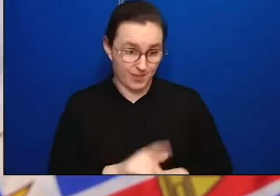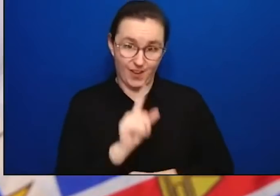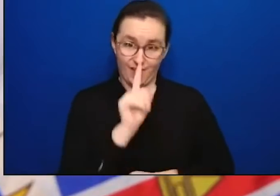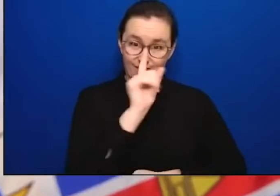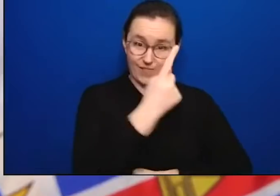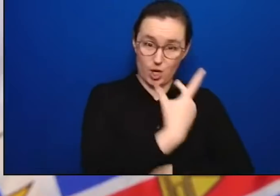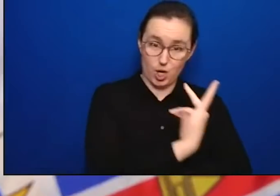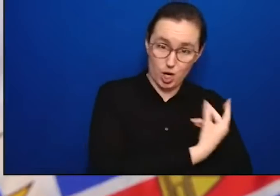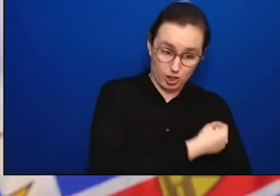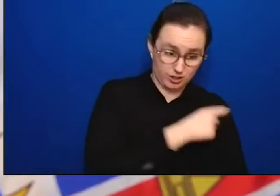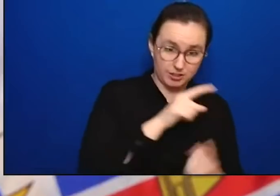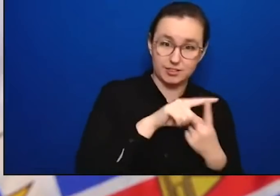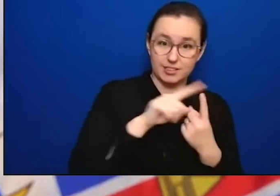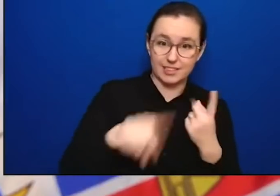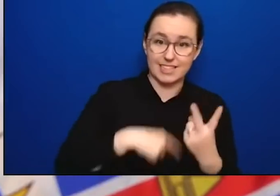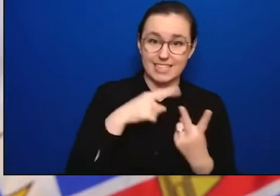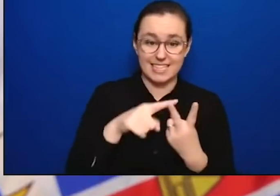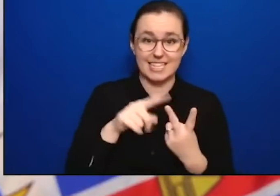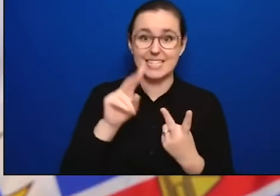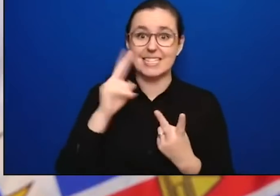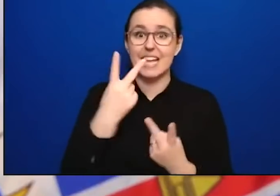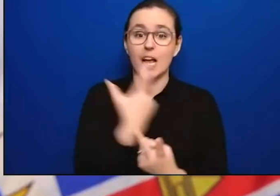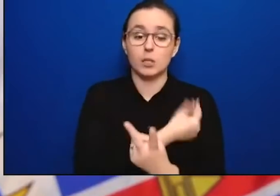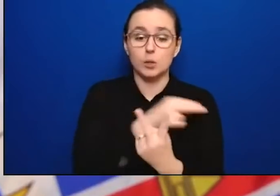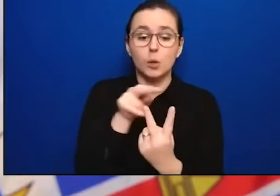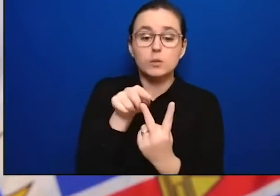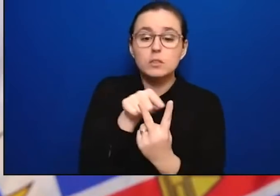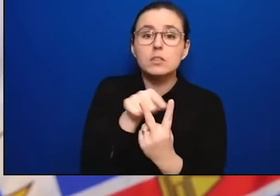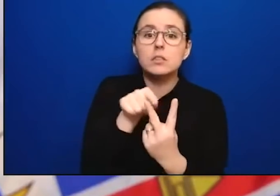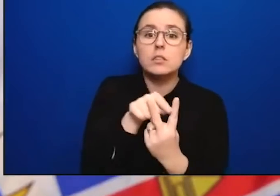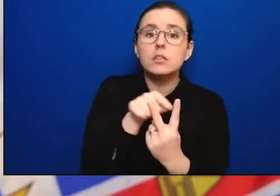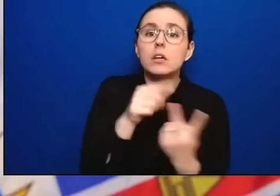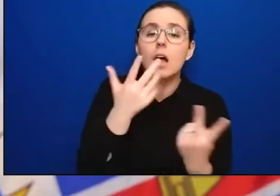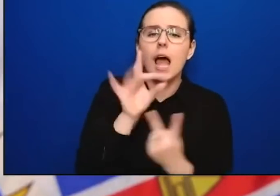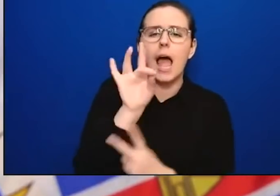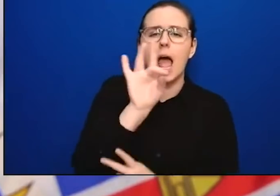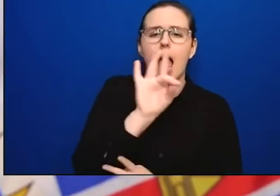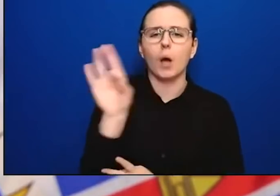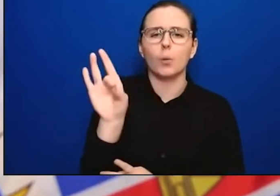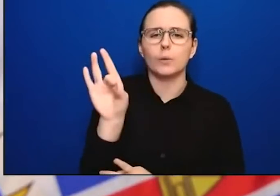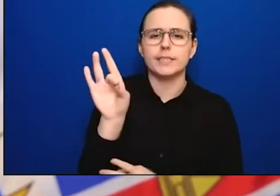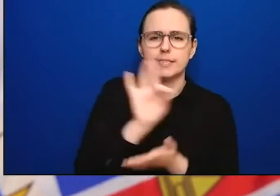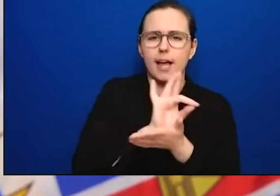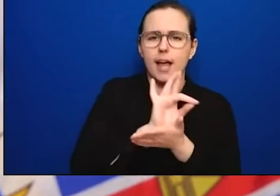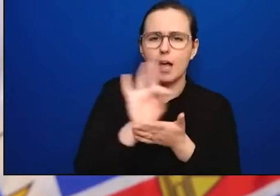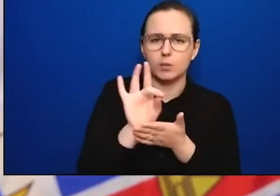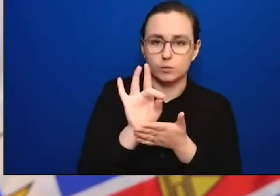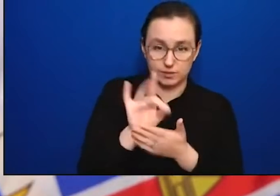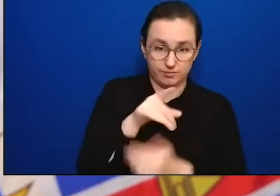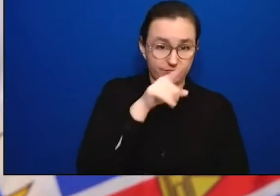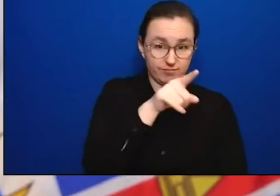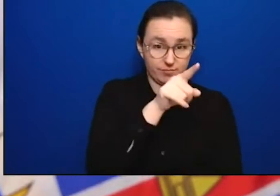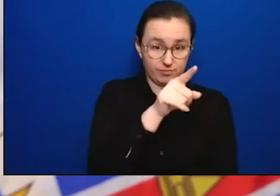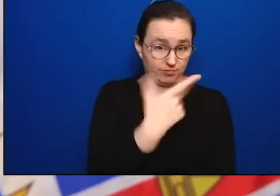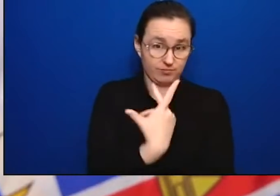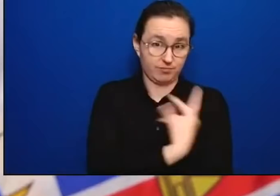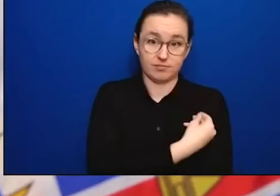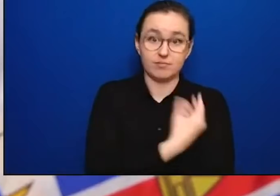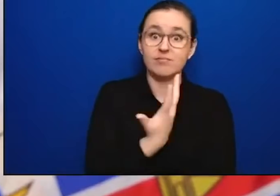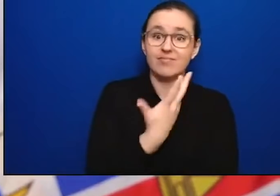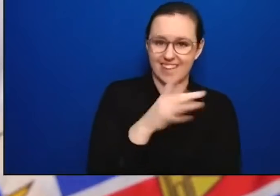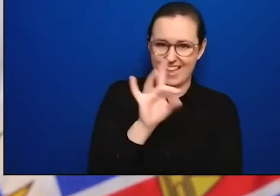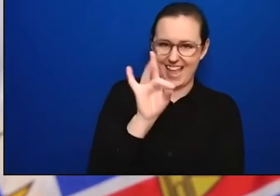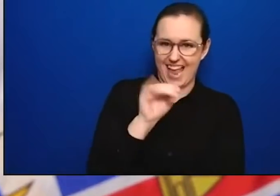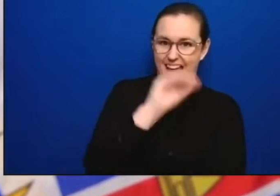continues to be at least 8 weeks between first dose and second dose. That first dose will provide tremendous